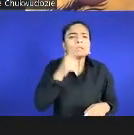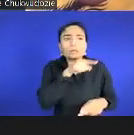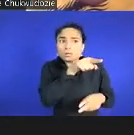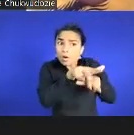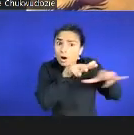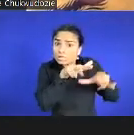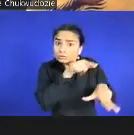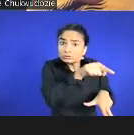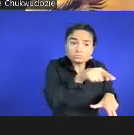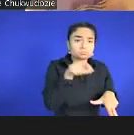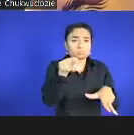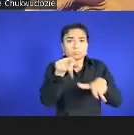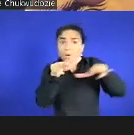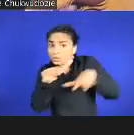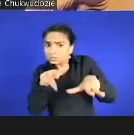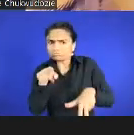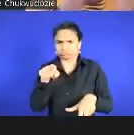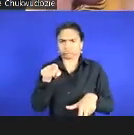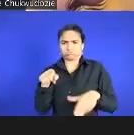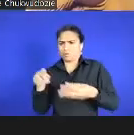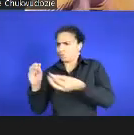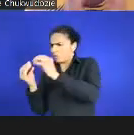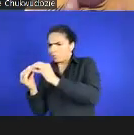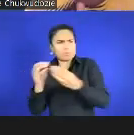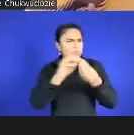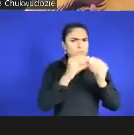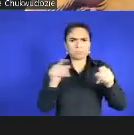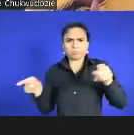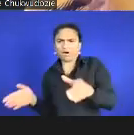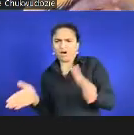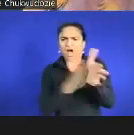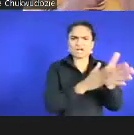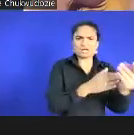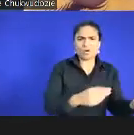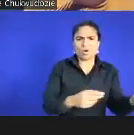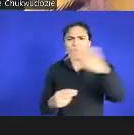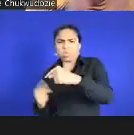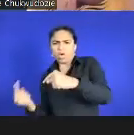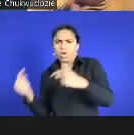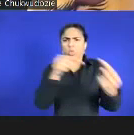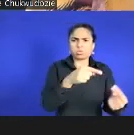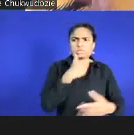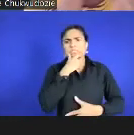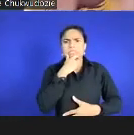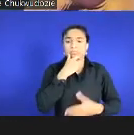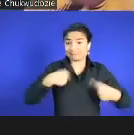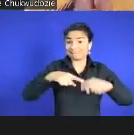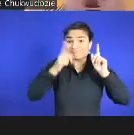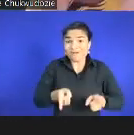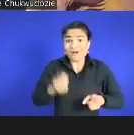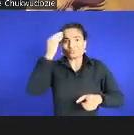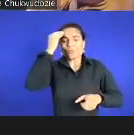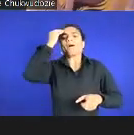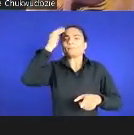to report that. Because sometimes, your organization might be the one that, you are doing all the right things, the beneficiaries